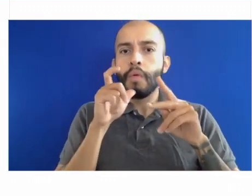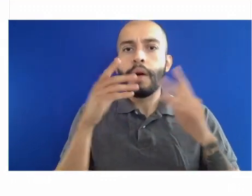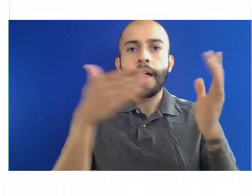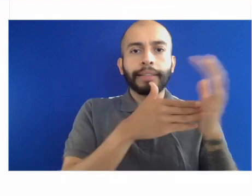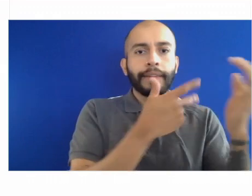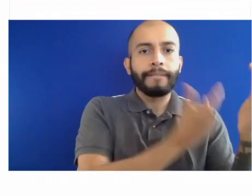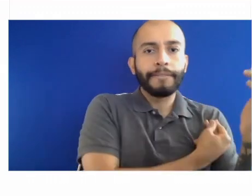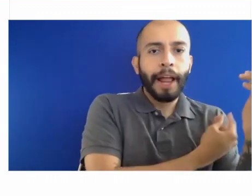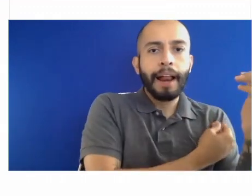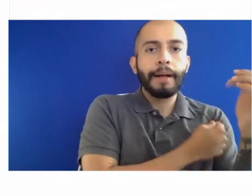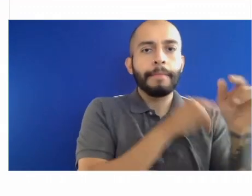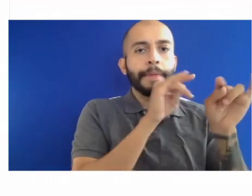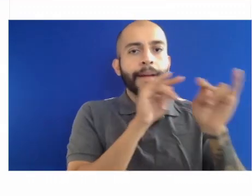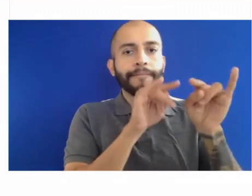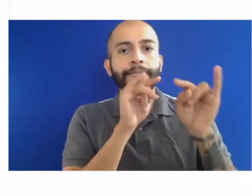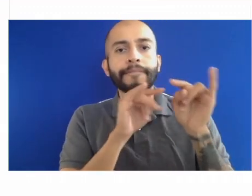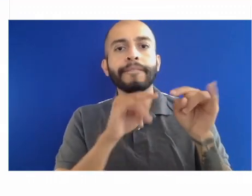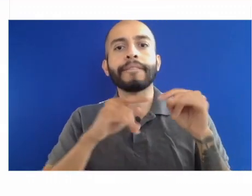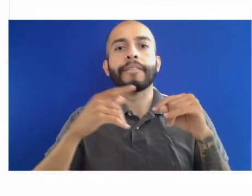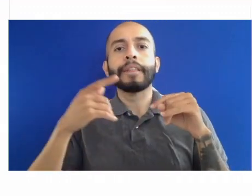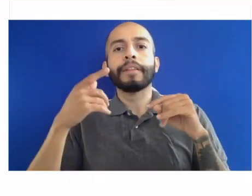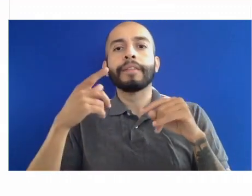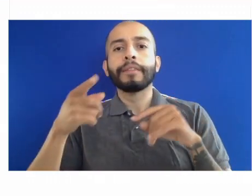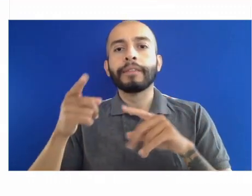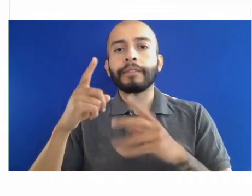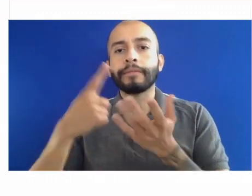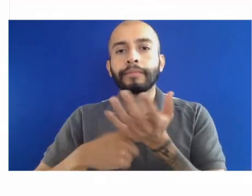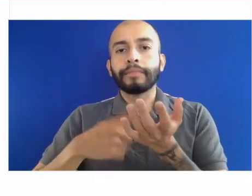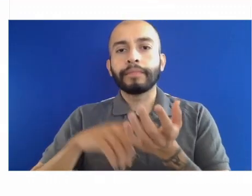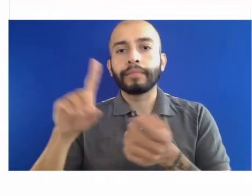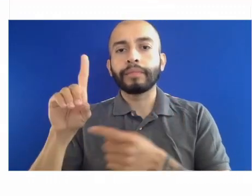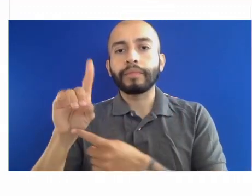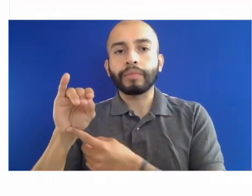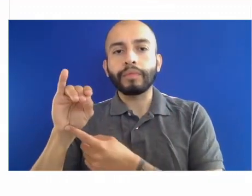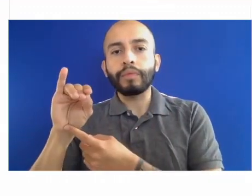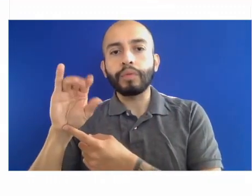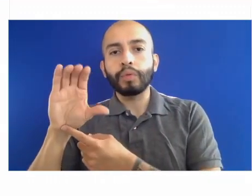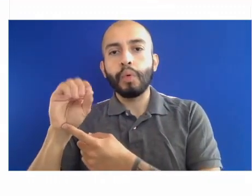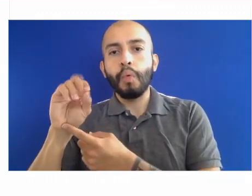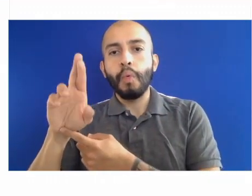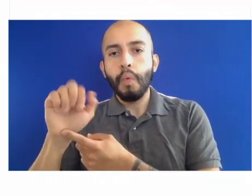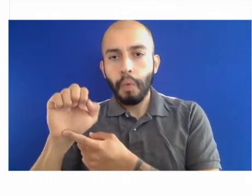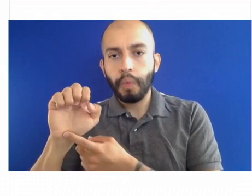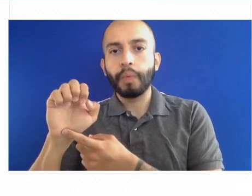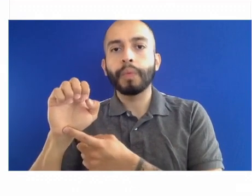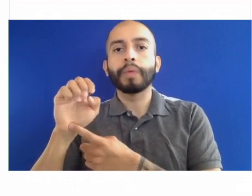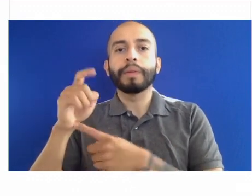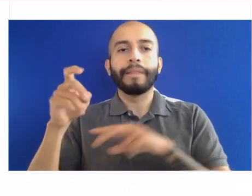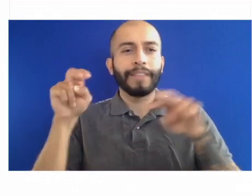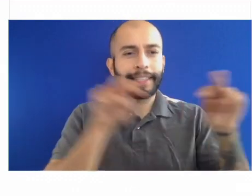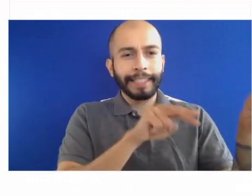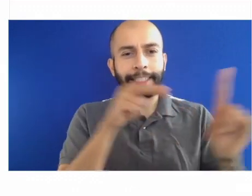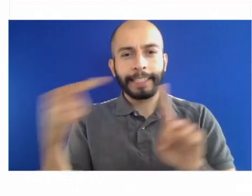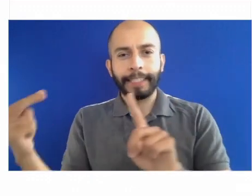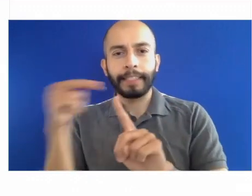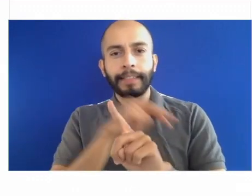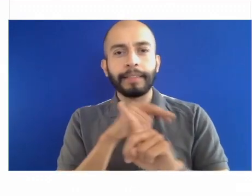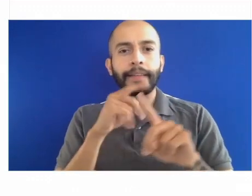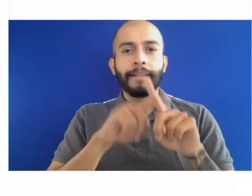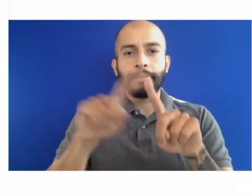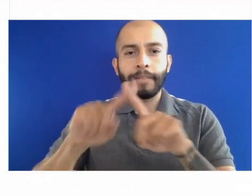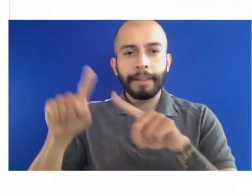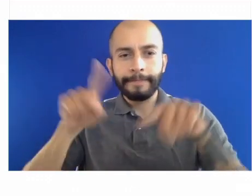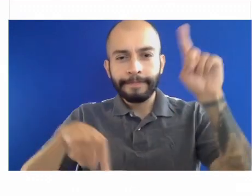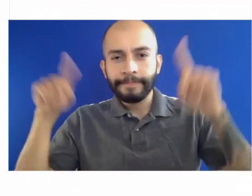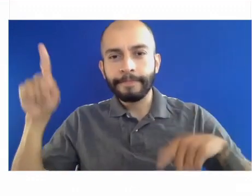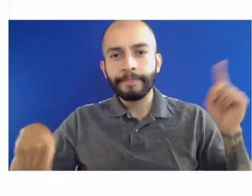problem tends to sideline that dynamic and the ways in which some of these other actors behave. If you look at some